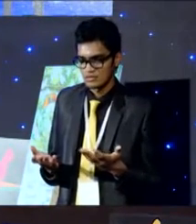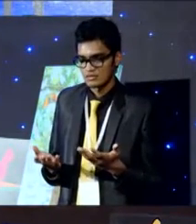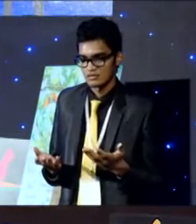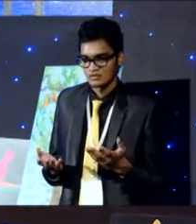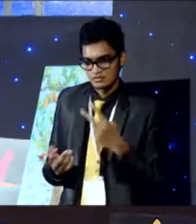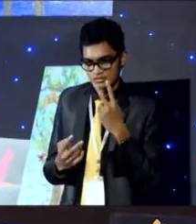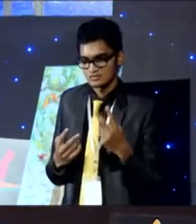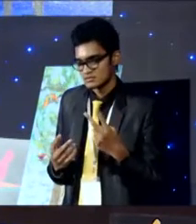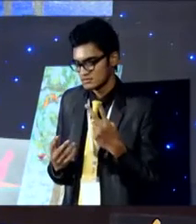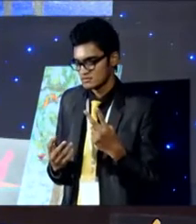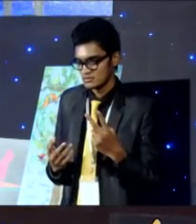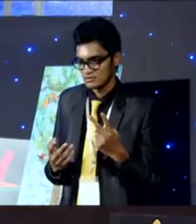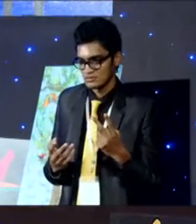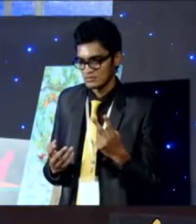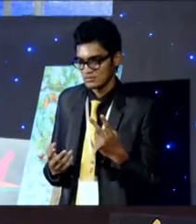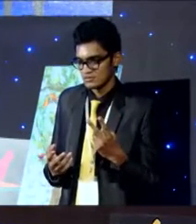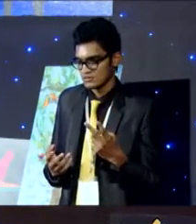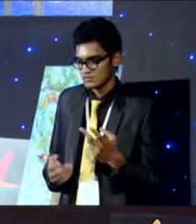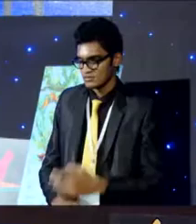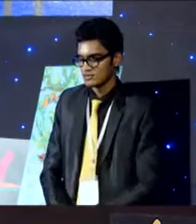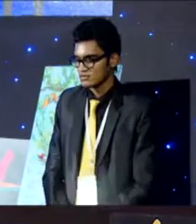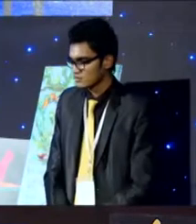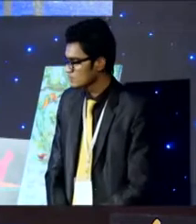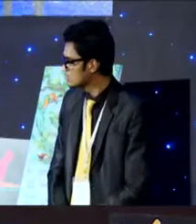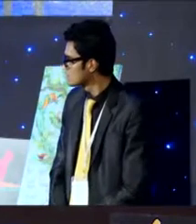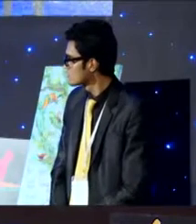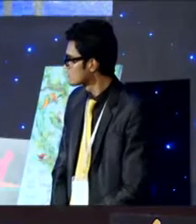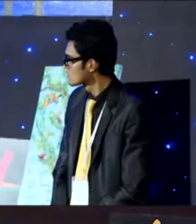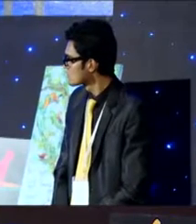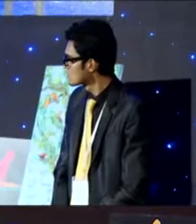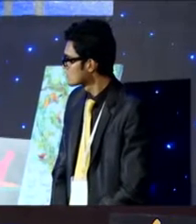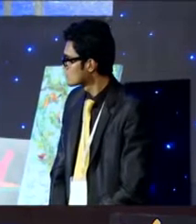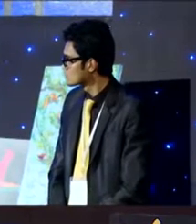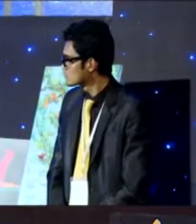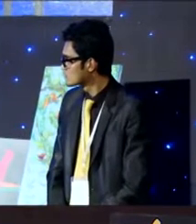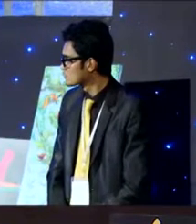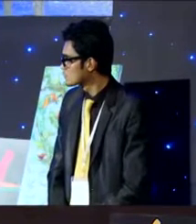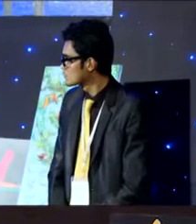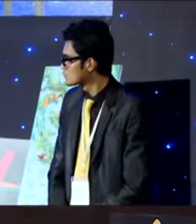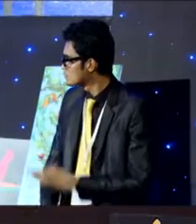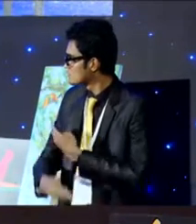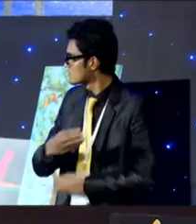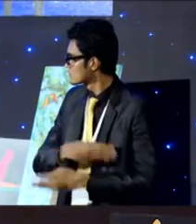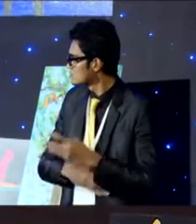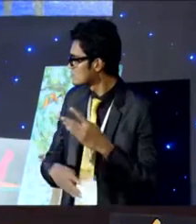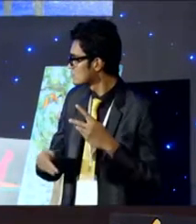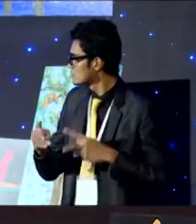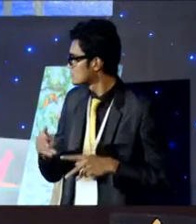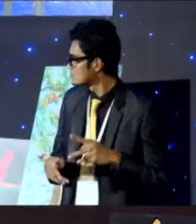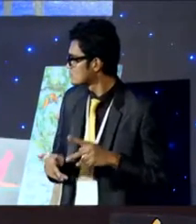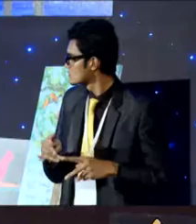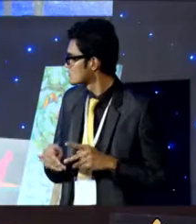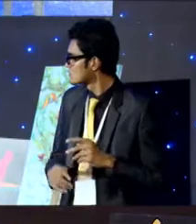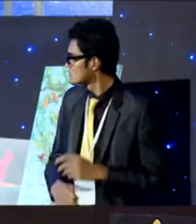context. Gender is easy for all of us to follow, but we wanted to make sure disability is also part of it. And in